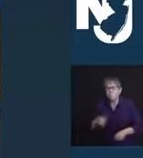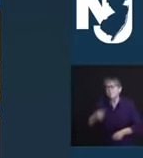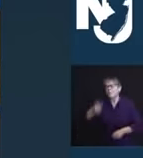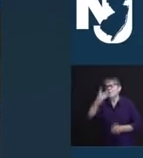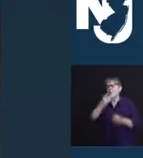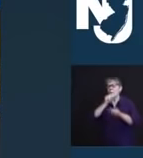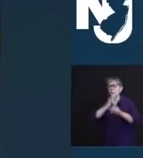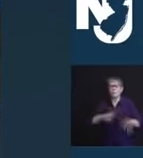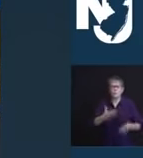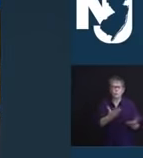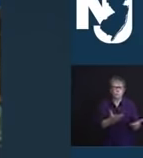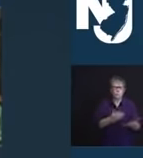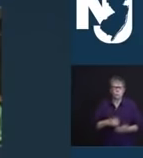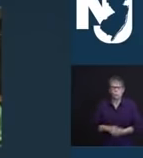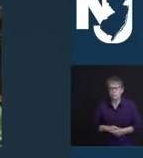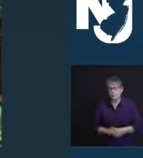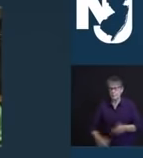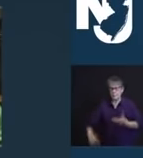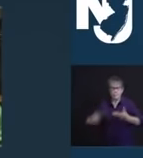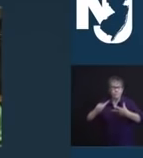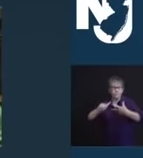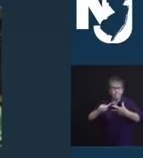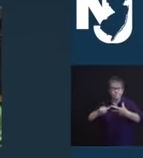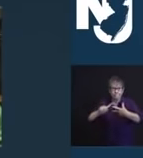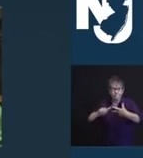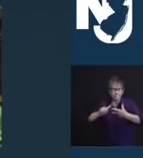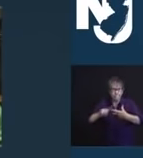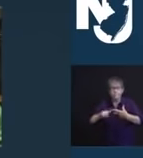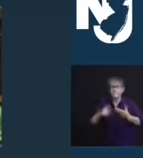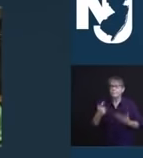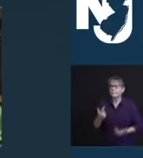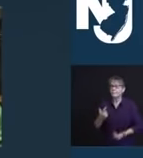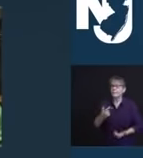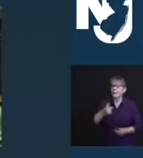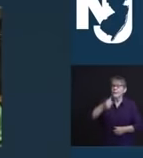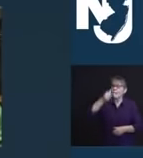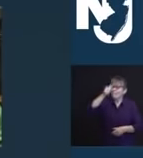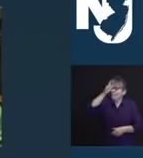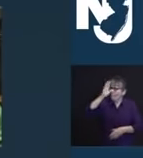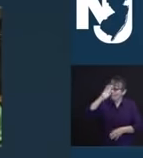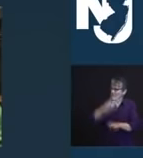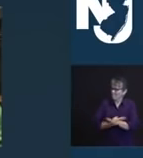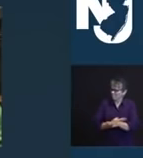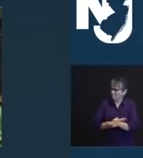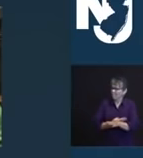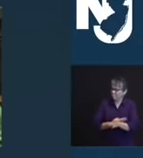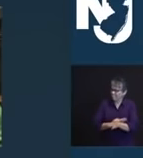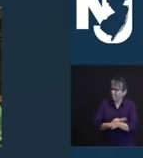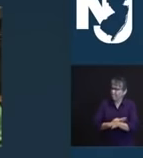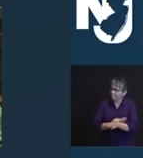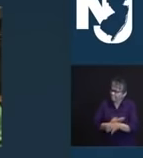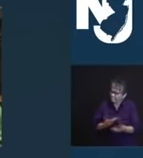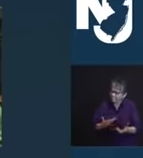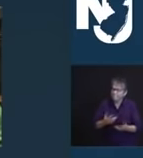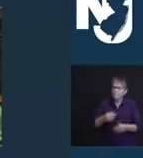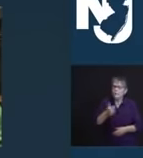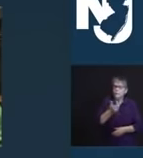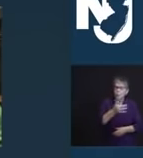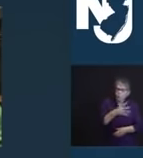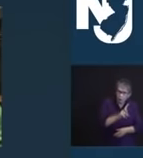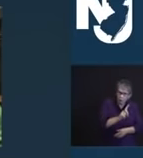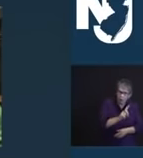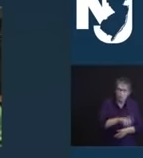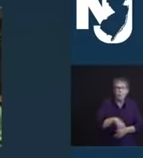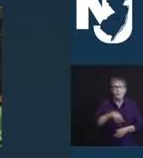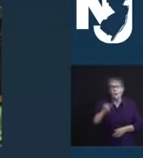family. Next, we remember a father and son, Gerald and Martin Derer, father and son, and both